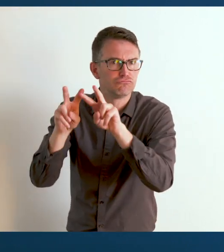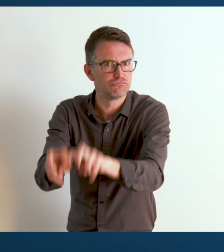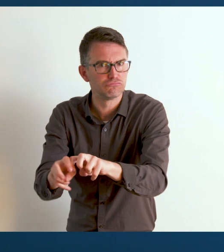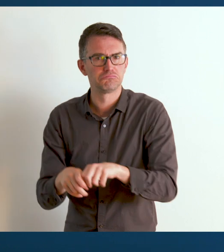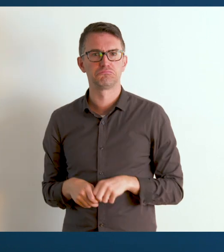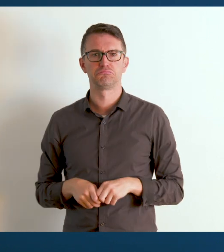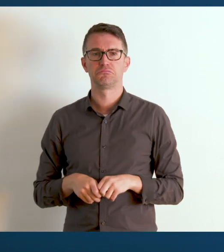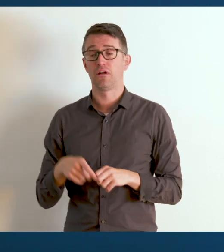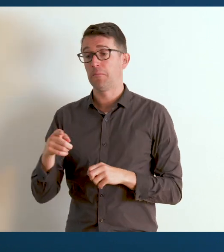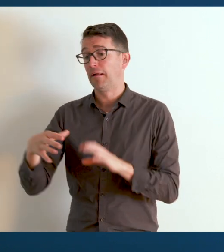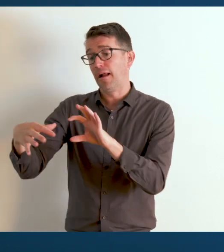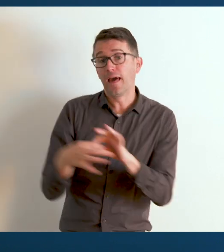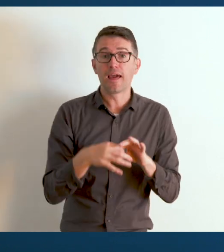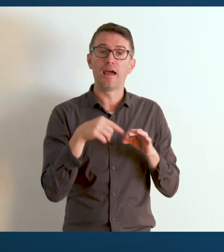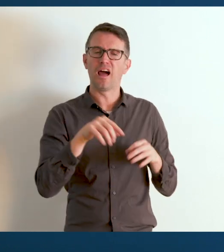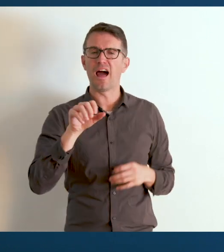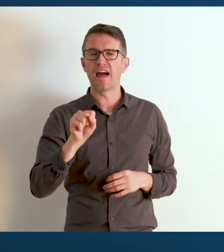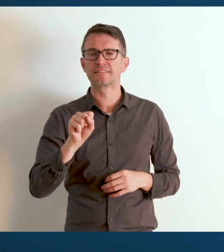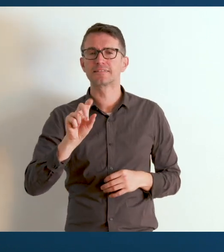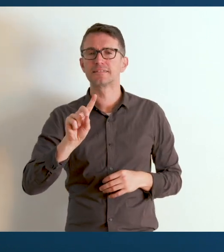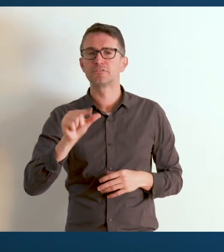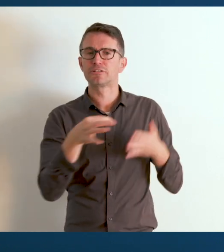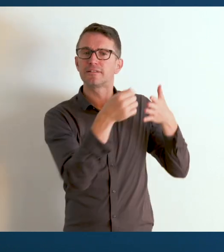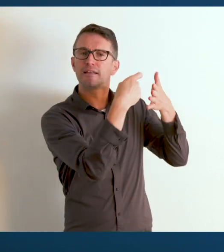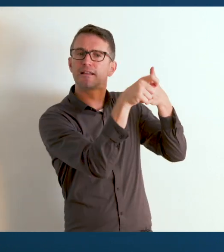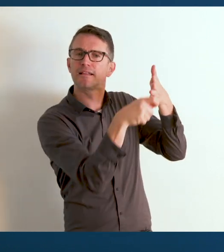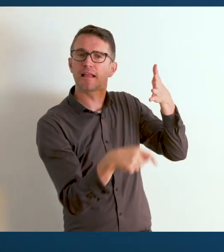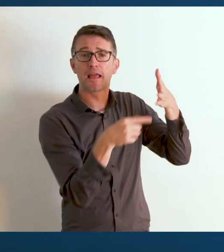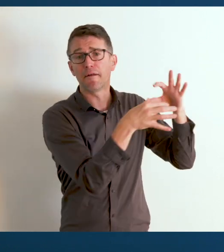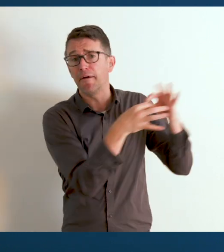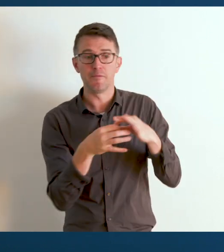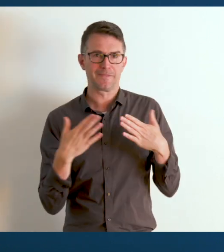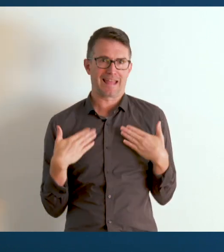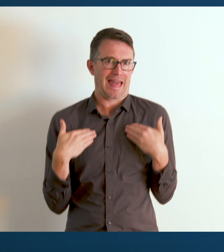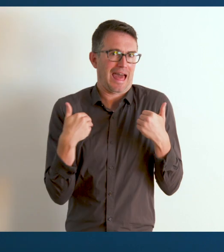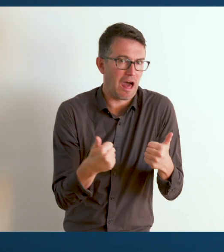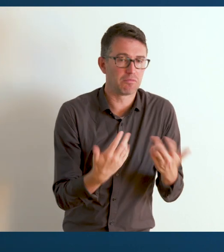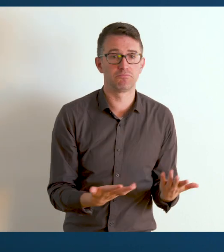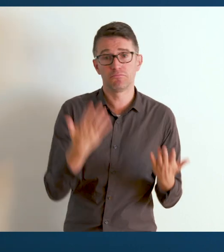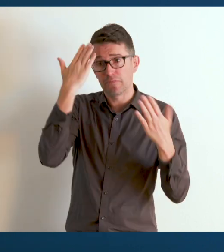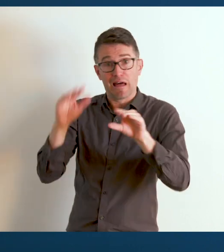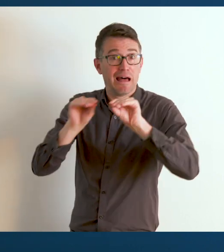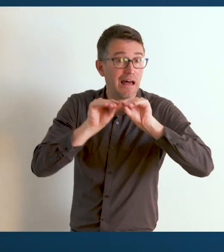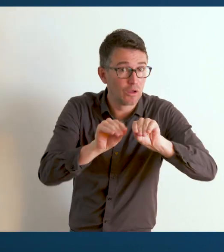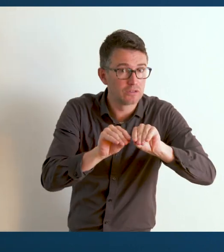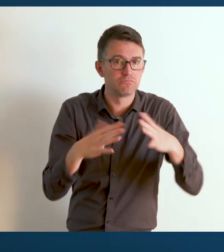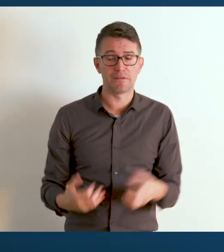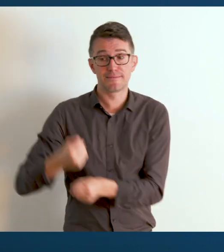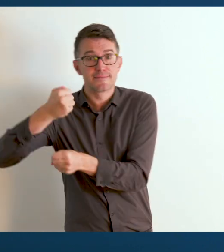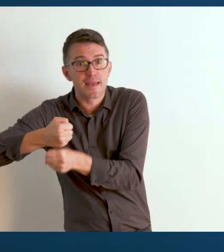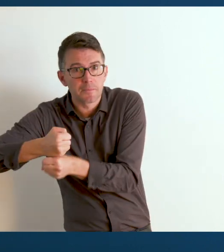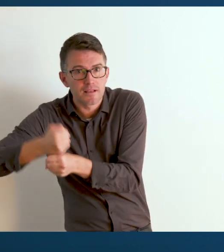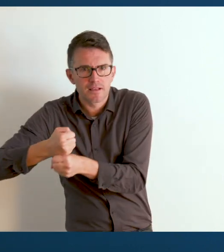progress on certain indicators like health coverage or education